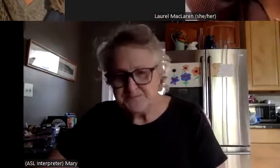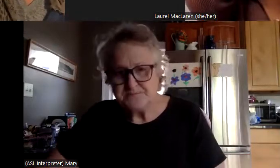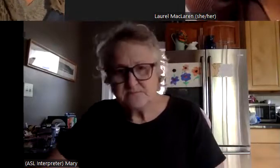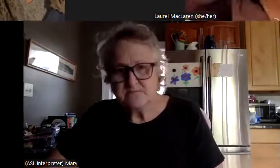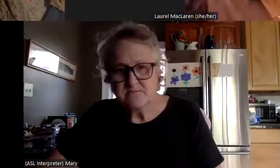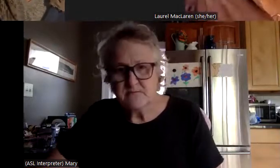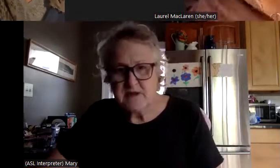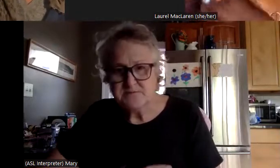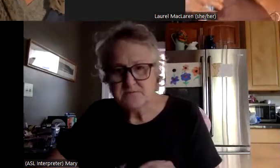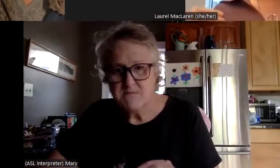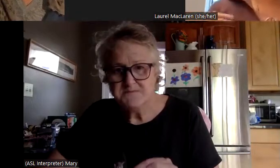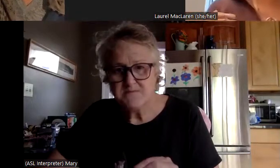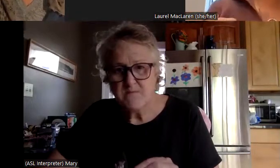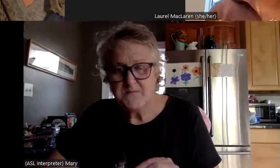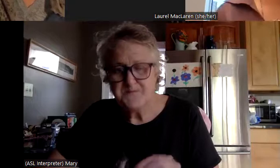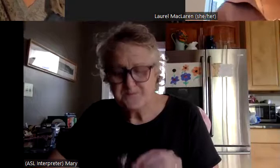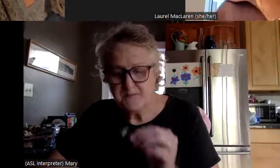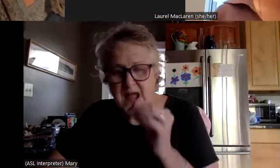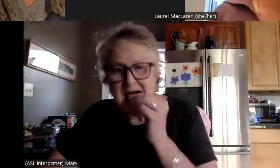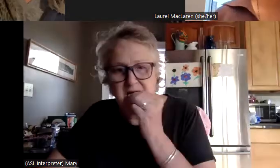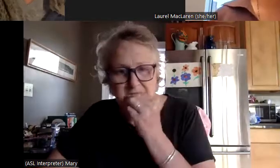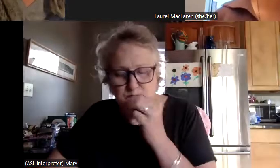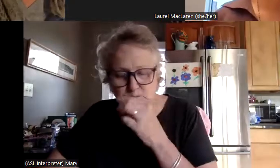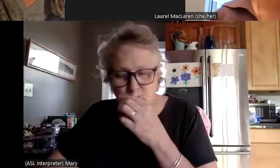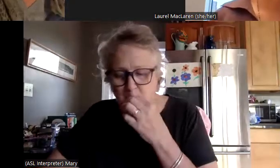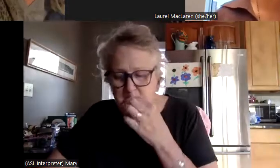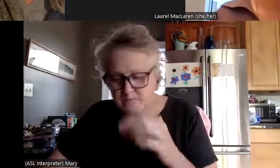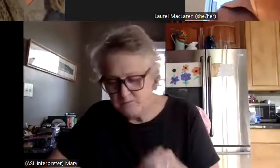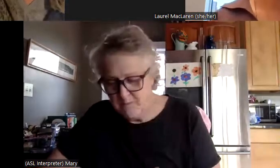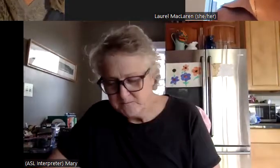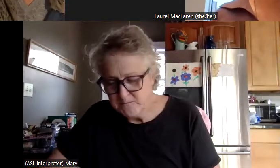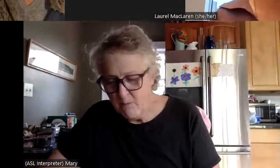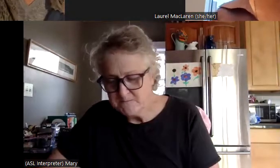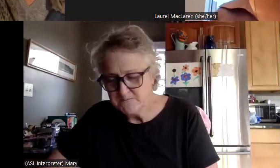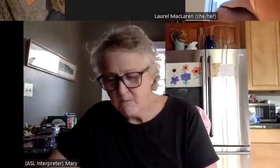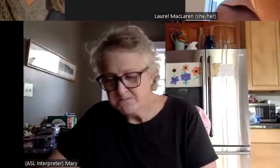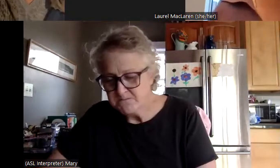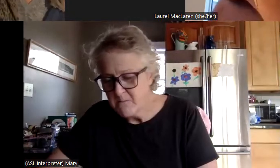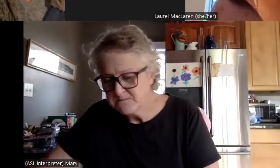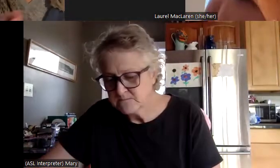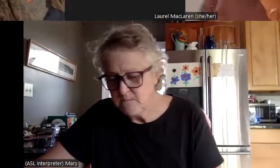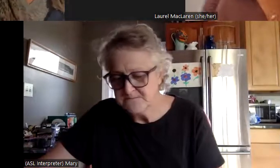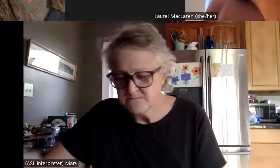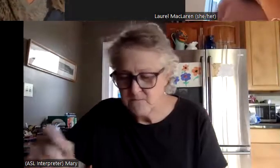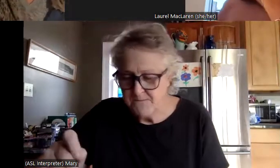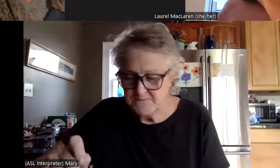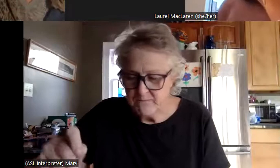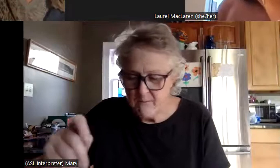now. Just thinking about it. Yeah. They How do you feel